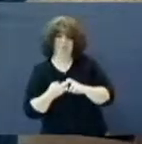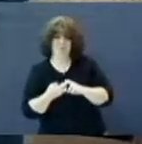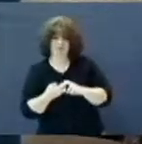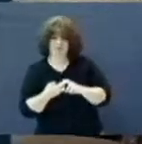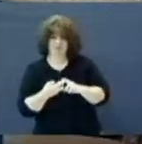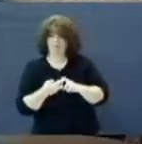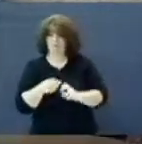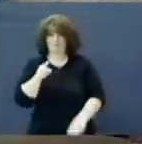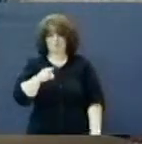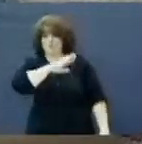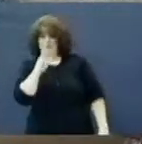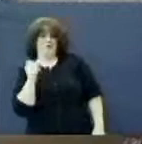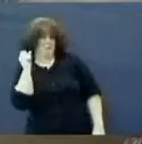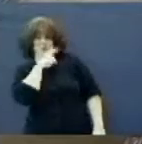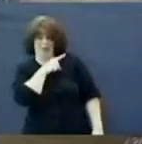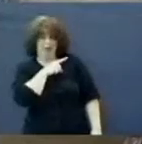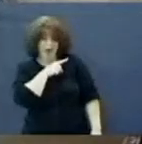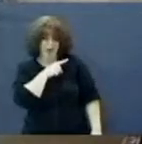You never lie either, do you?